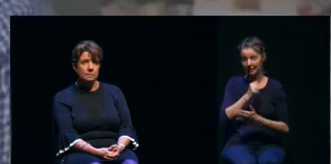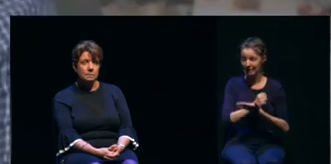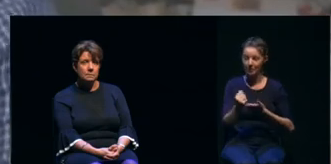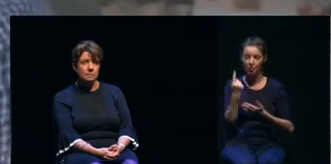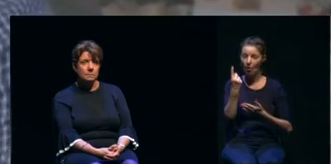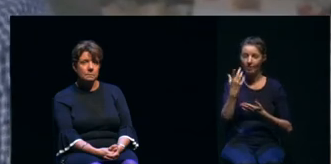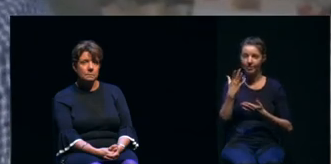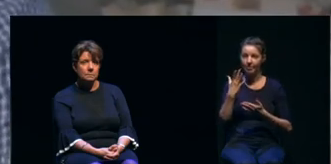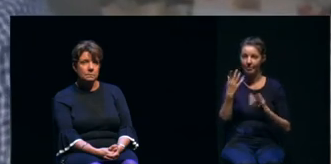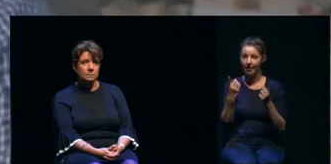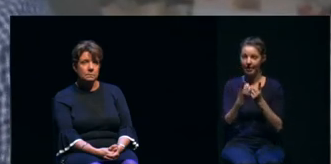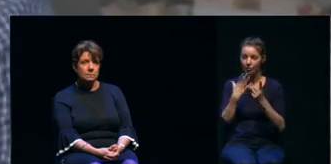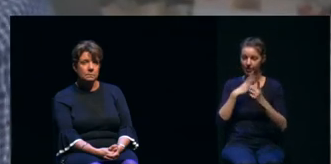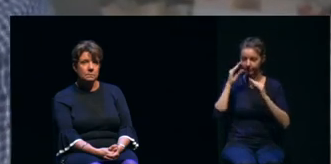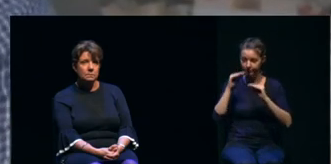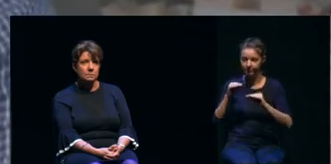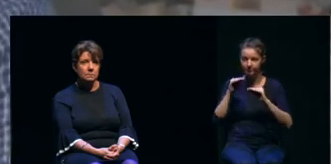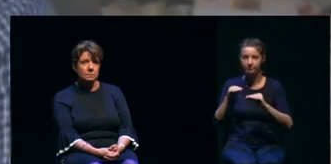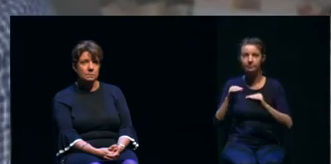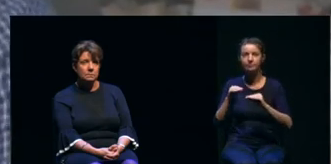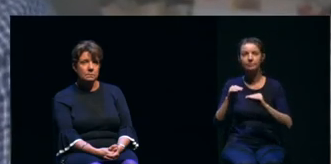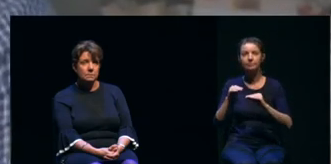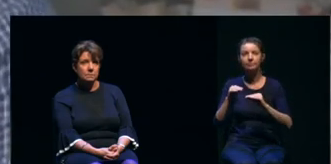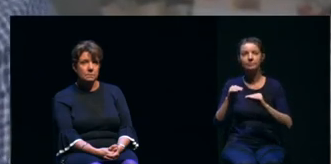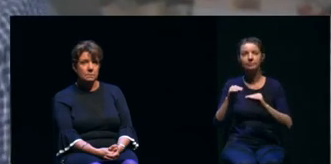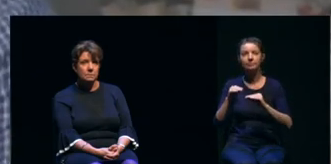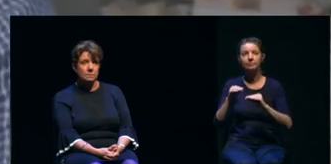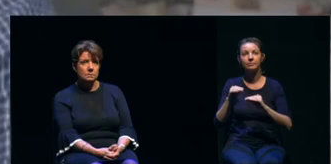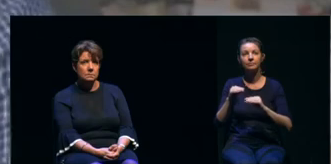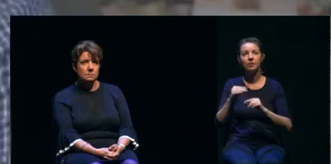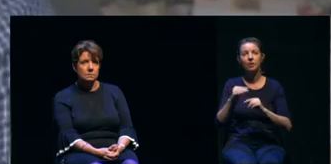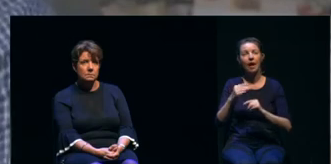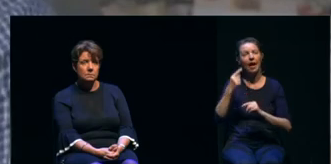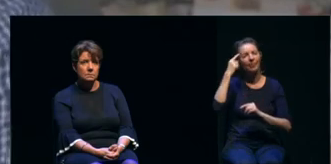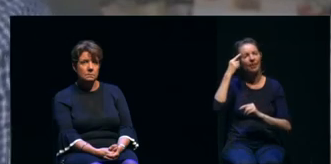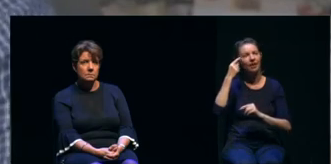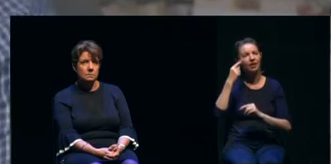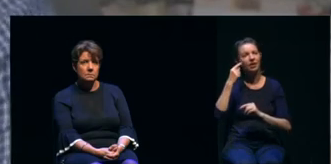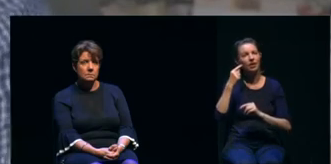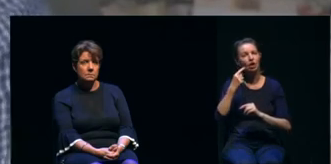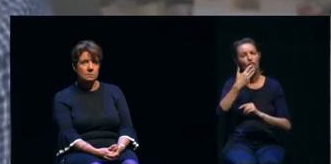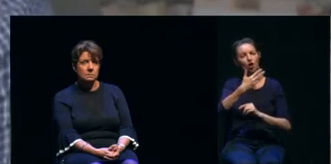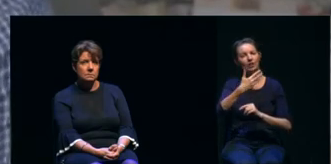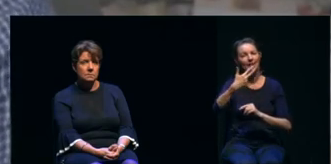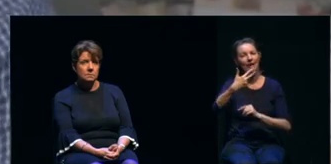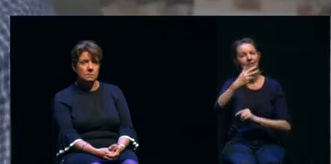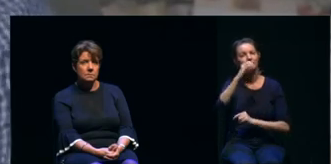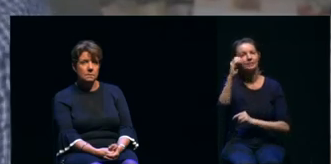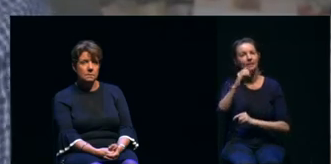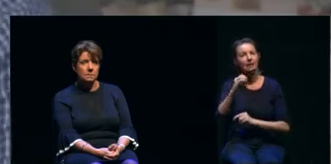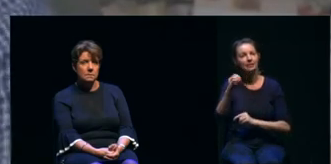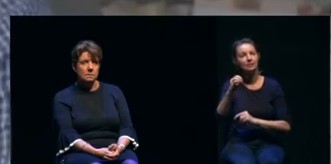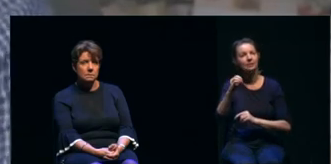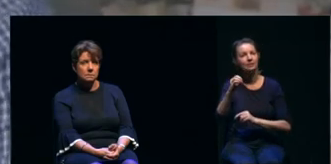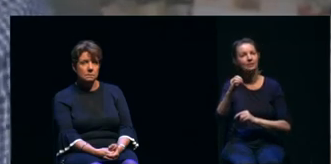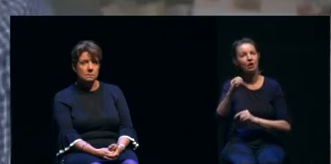across. If you look at stats, it's in the 90% that I can't remember. It's the high 90s. I think 98% of